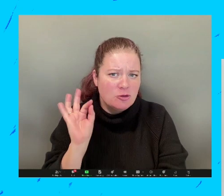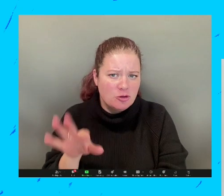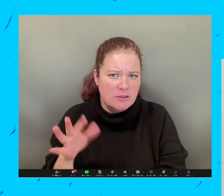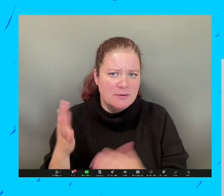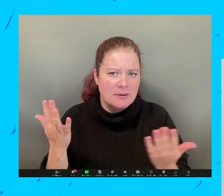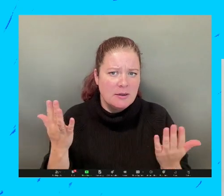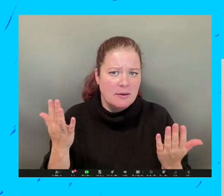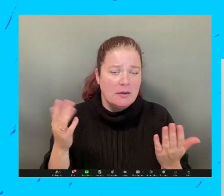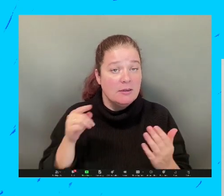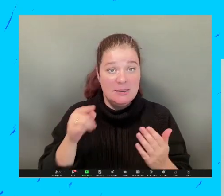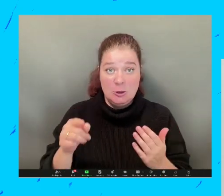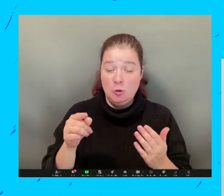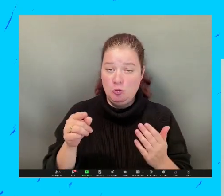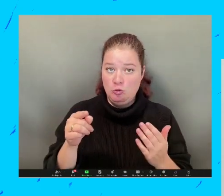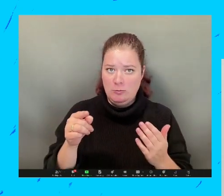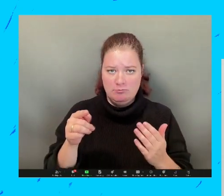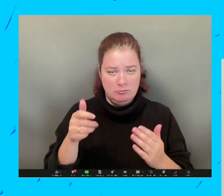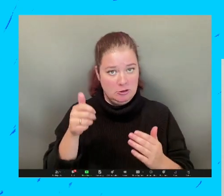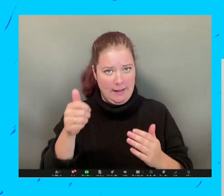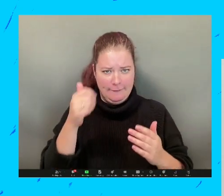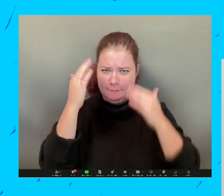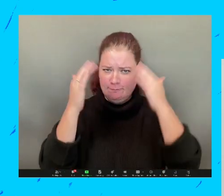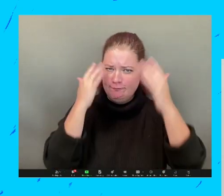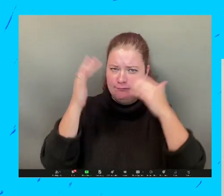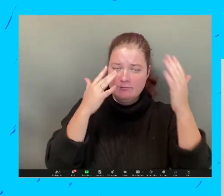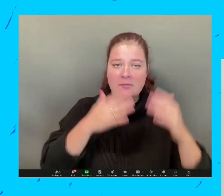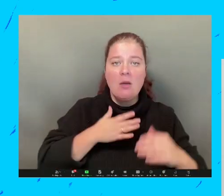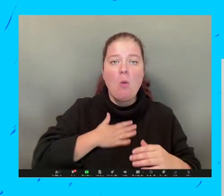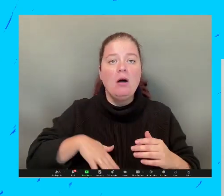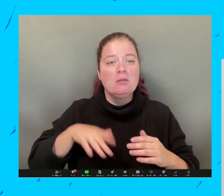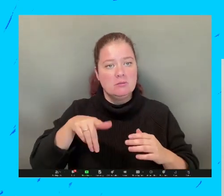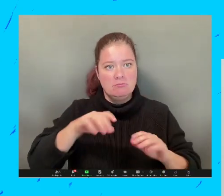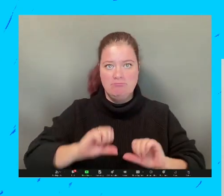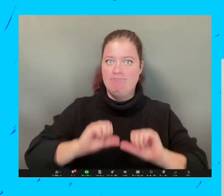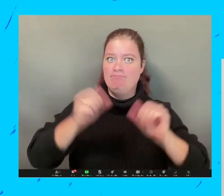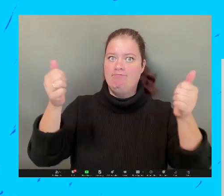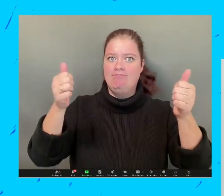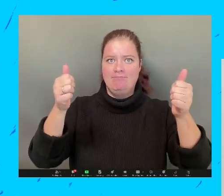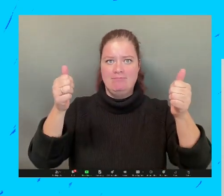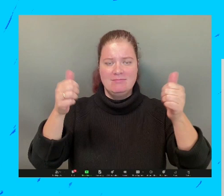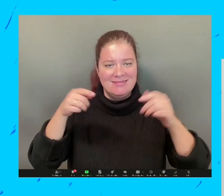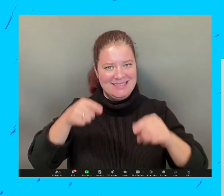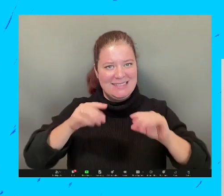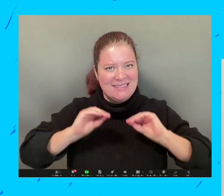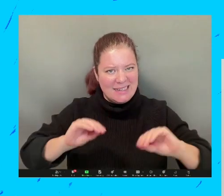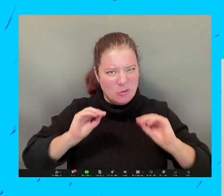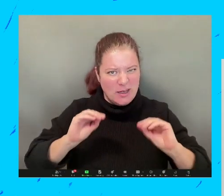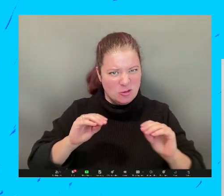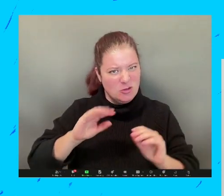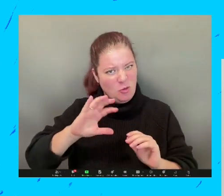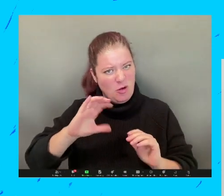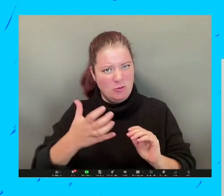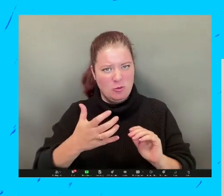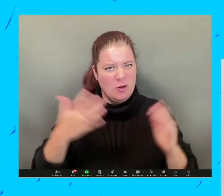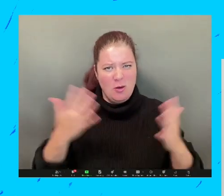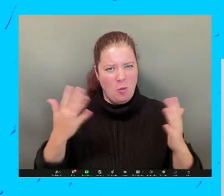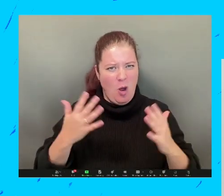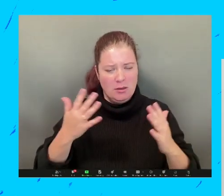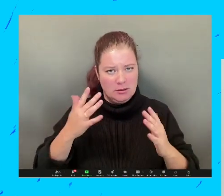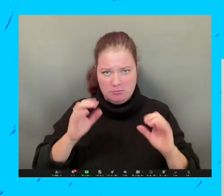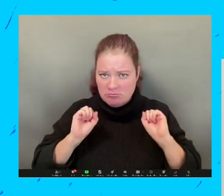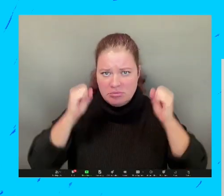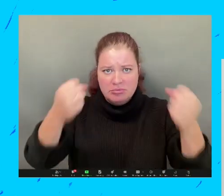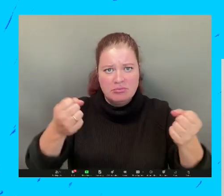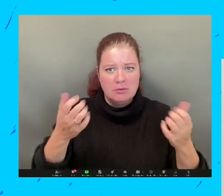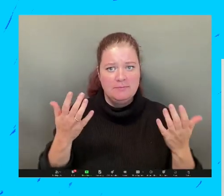will you take in terms of improving the situation with comprehensive sexuality education in your country? May we please give